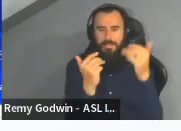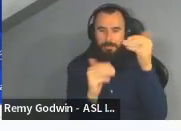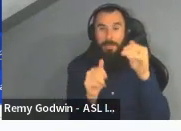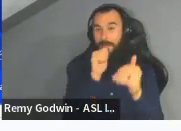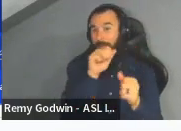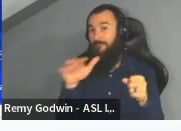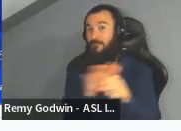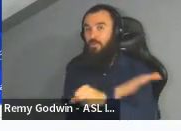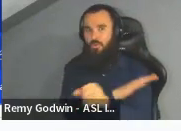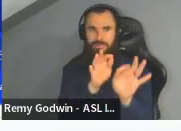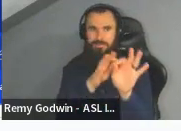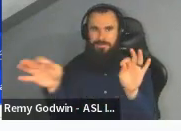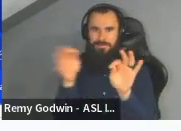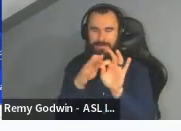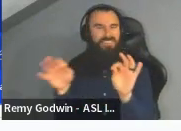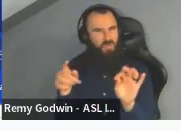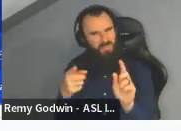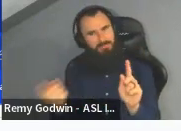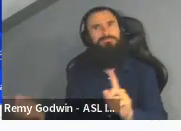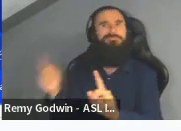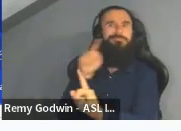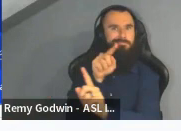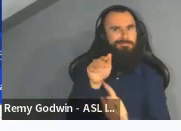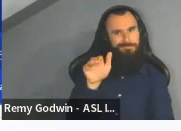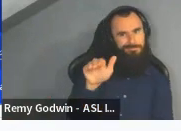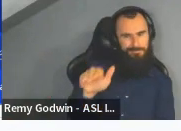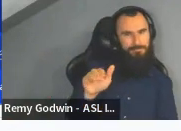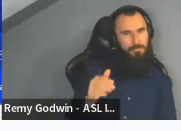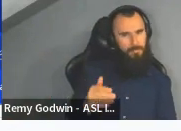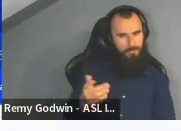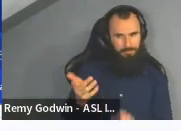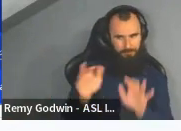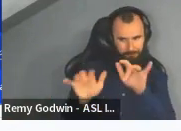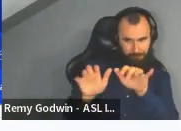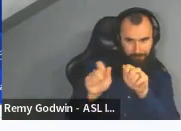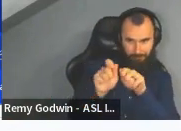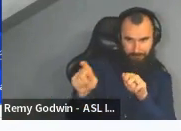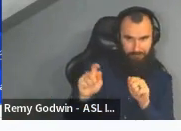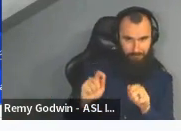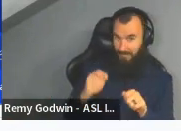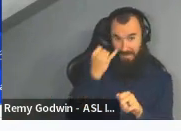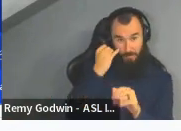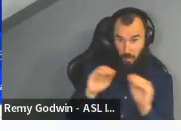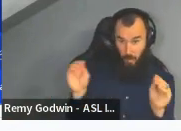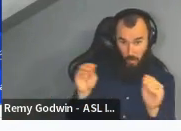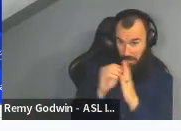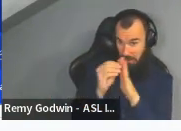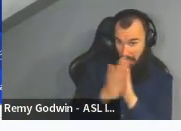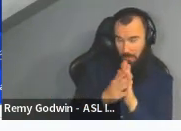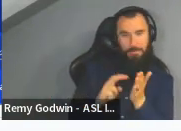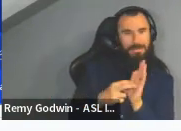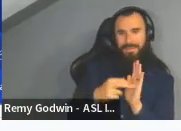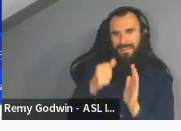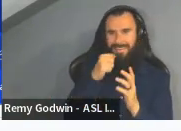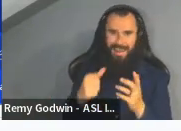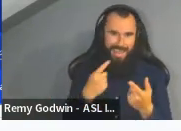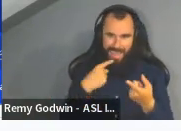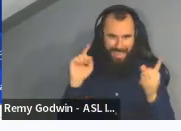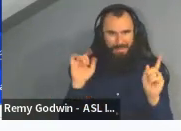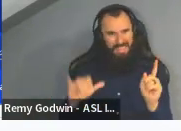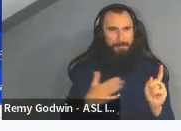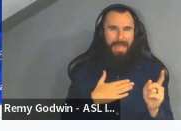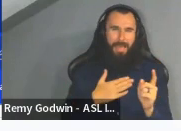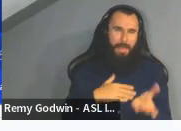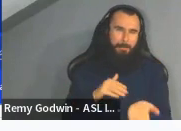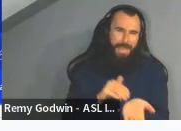a way to cover your tracks and make sure if it's not documented, it didn't happen, is what I'm in the medical